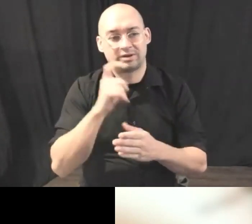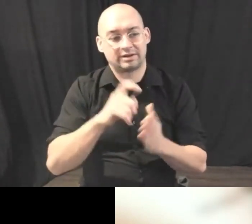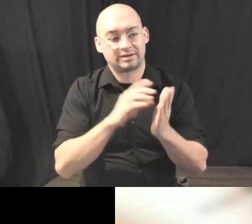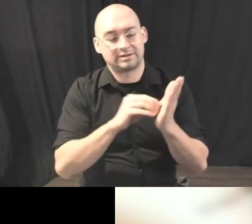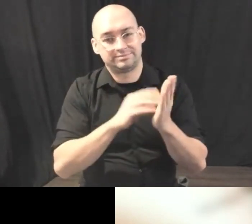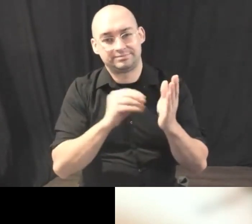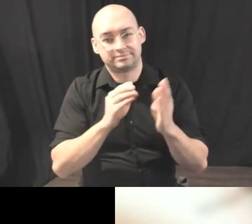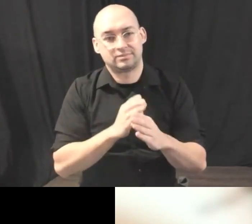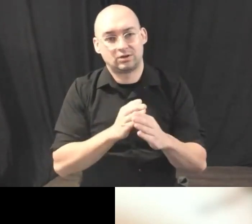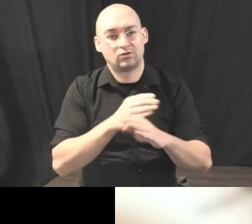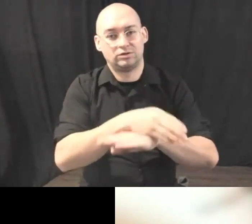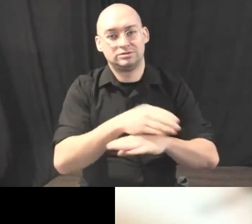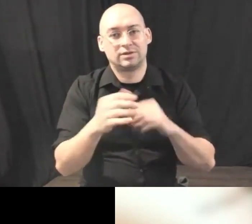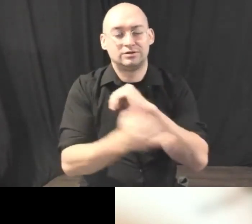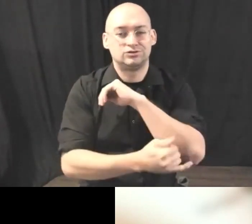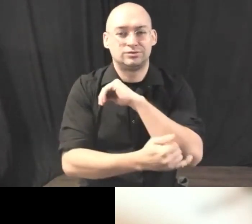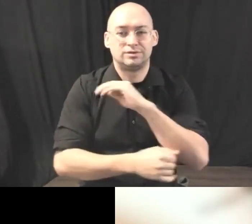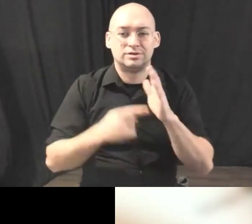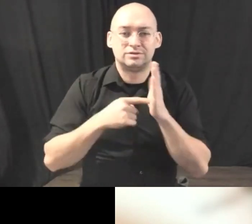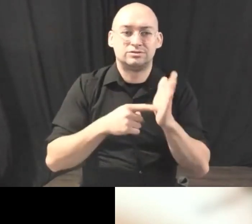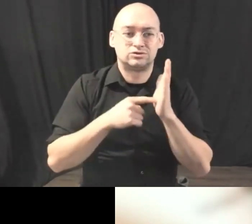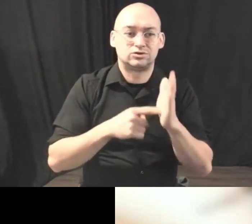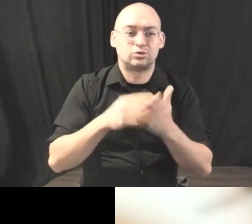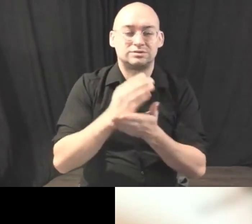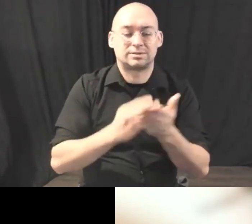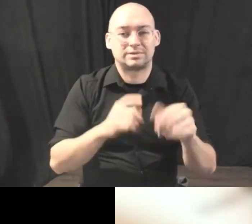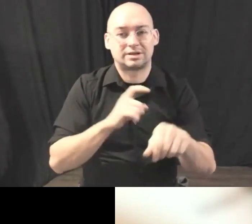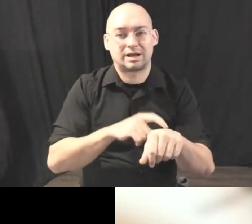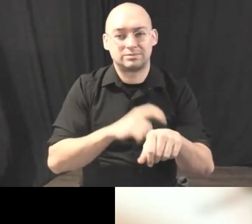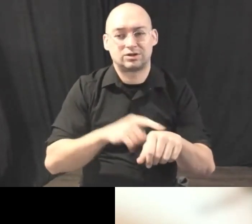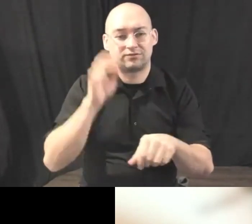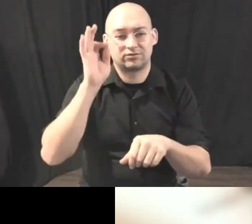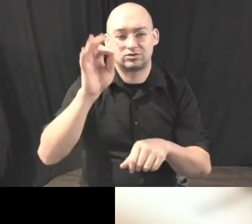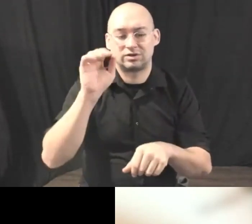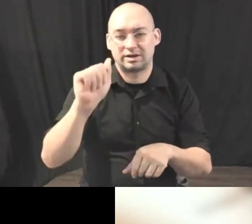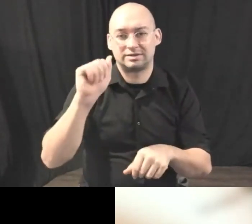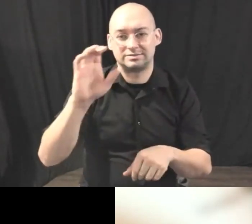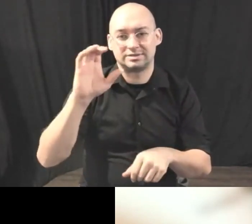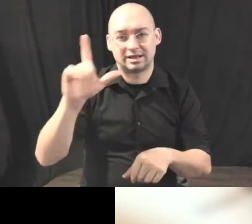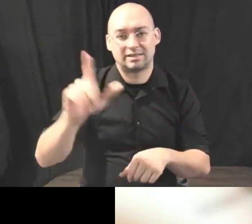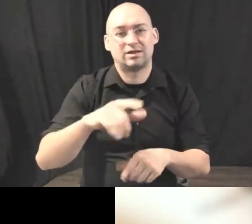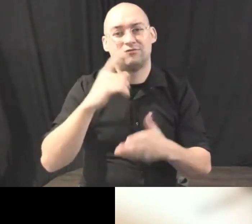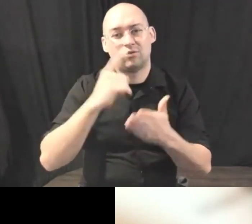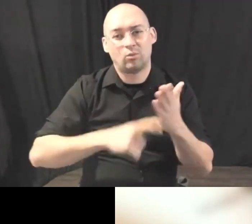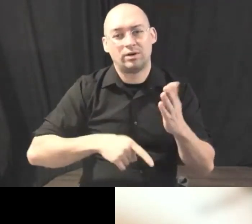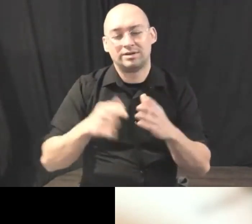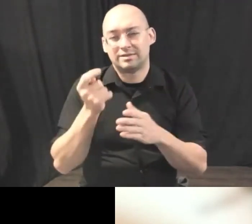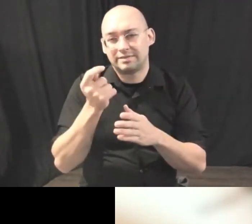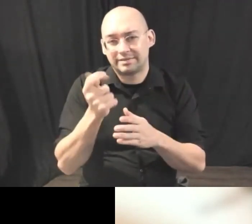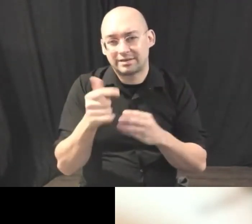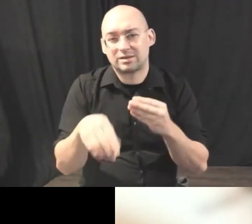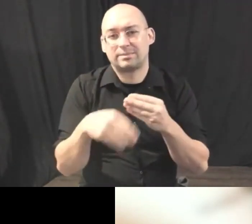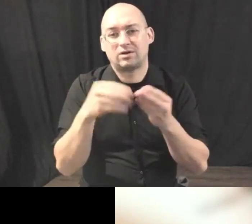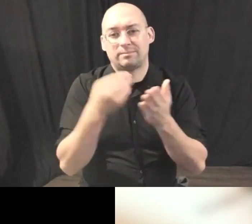and showcase at some time in the future to ACL about what a small amount of money can do